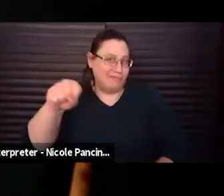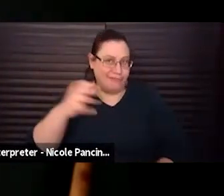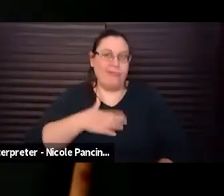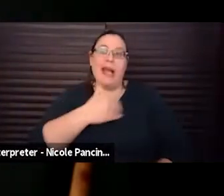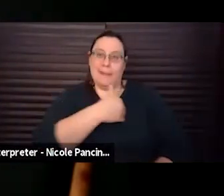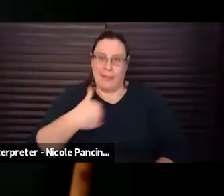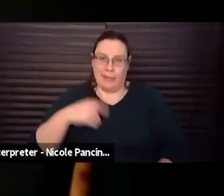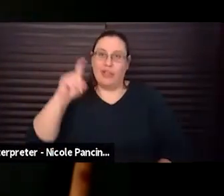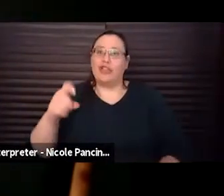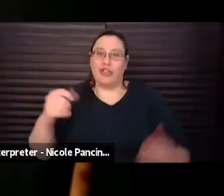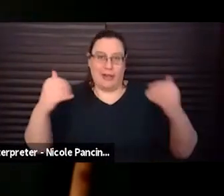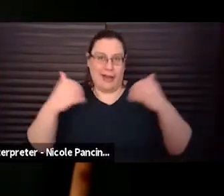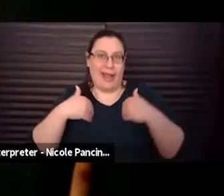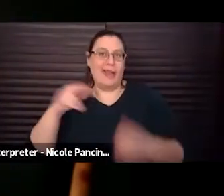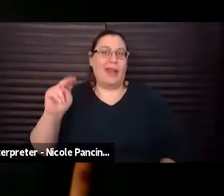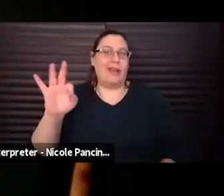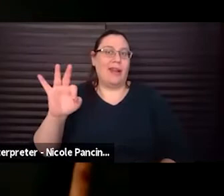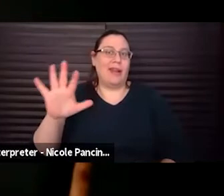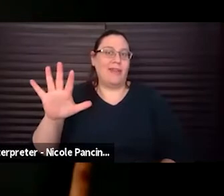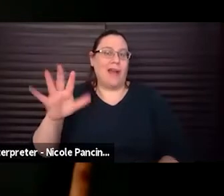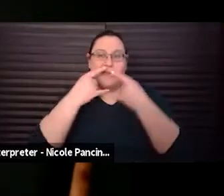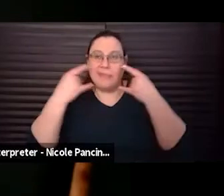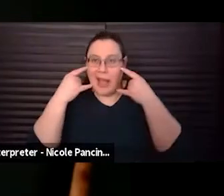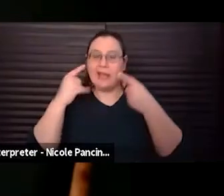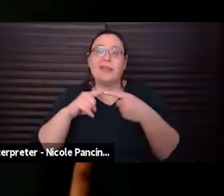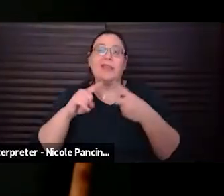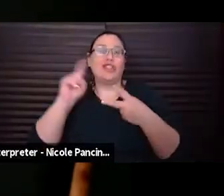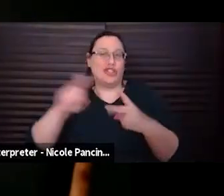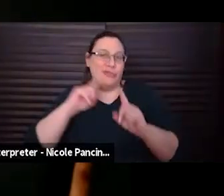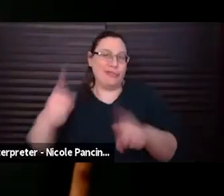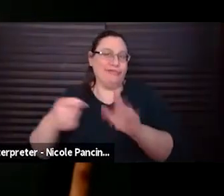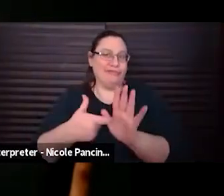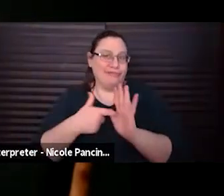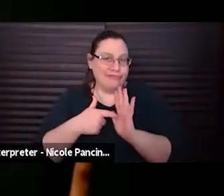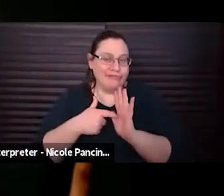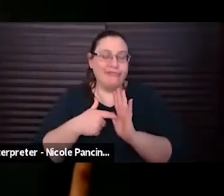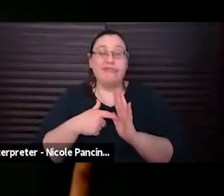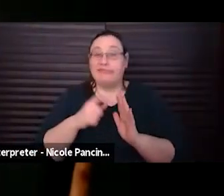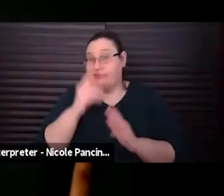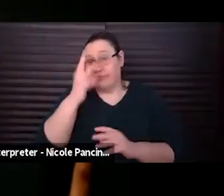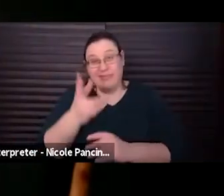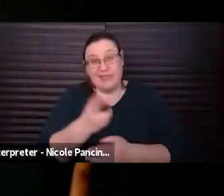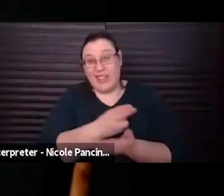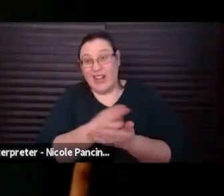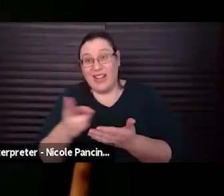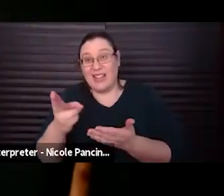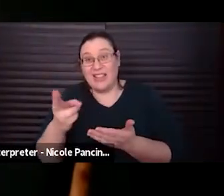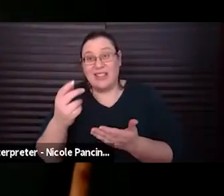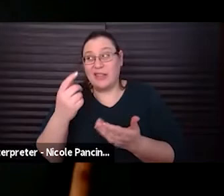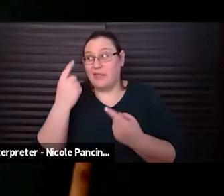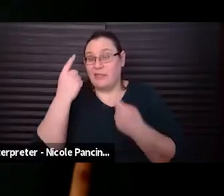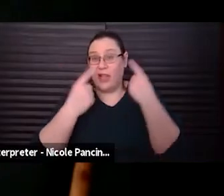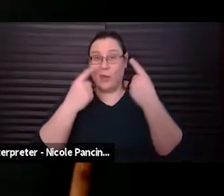to have N95 masks. Yes, I think it ought to be mandated. But quite honestly, I wonder whether or not